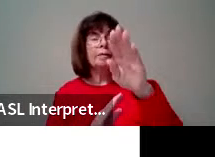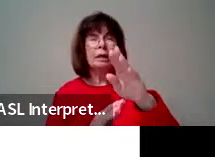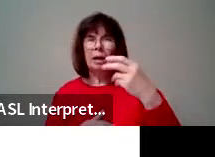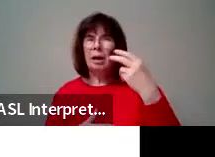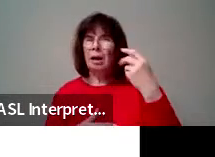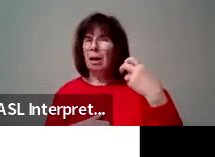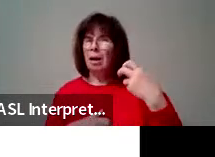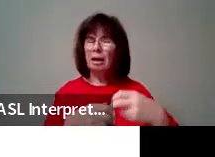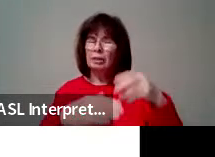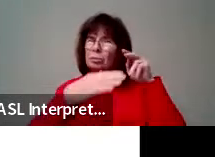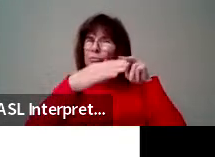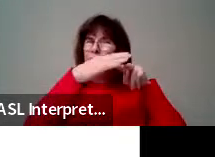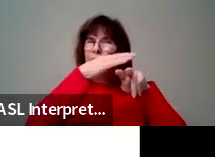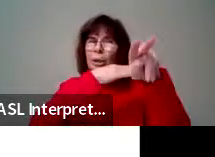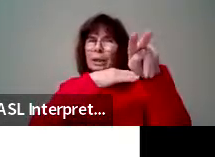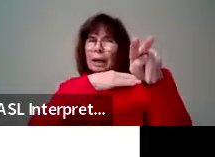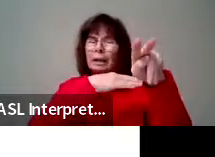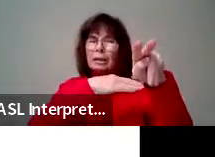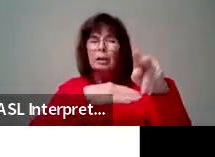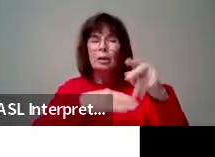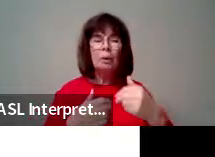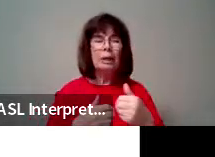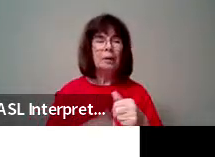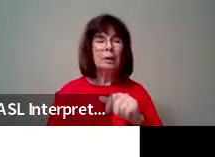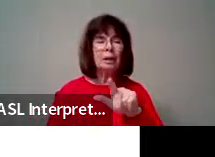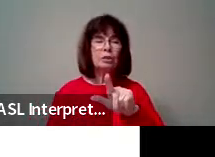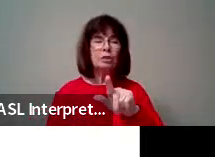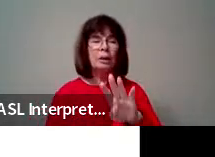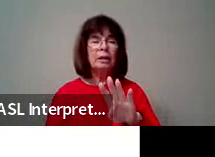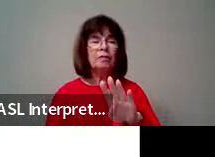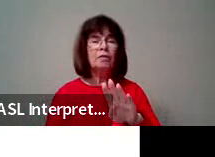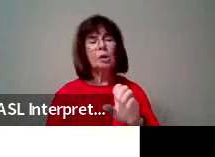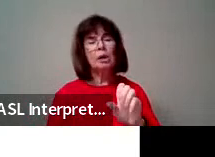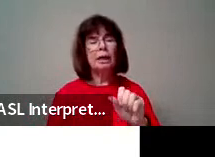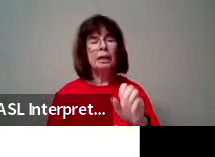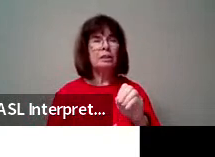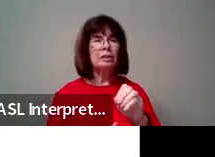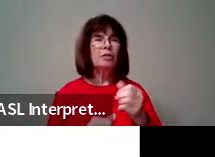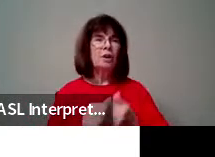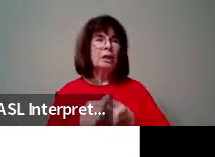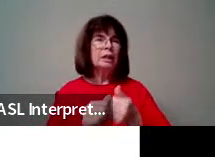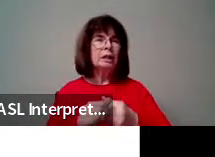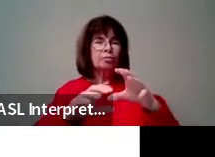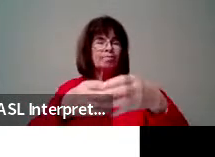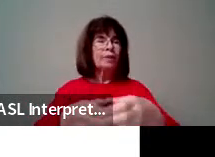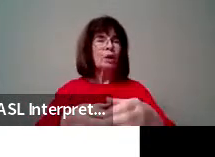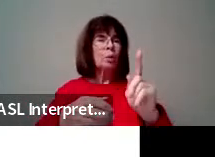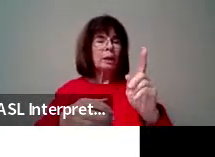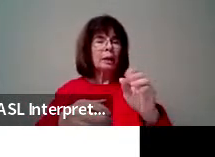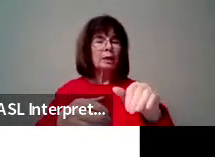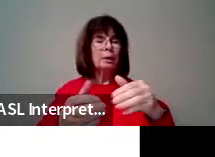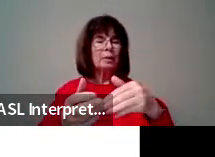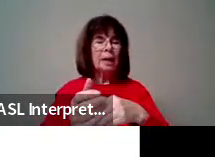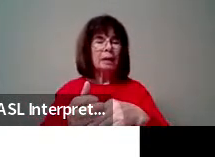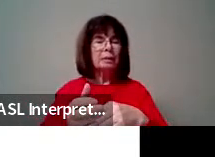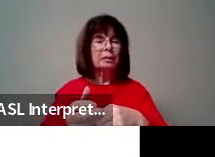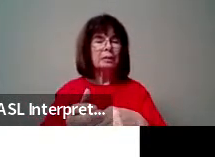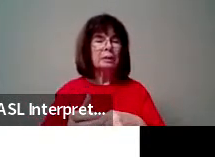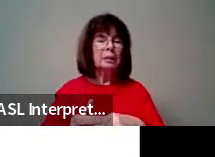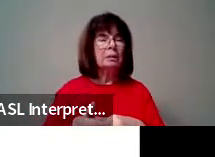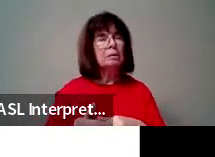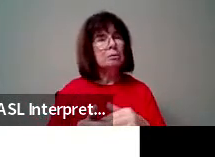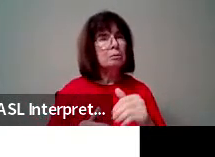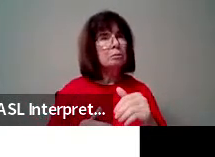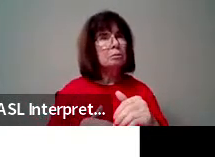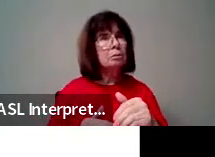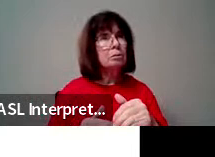We're at about 24 cases per 100,000 residents per day. This is reported laboratory confirmed cases. Still short of